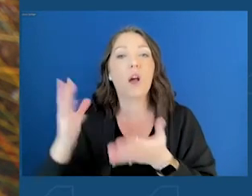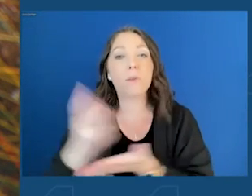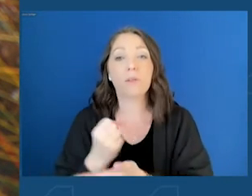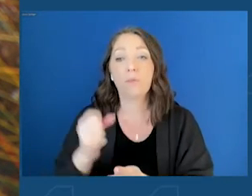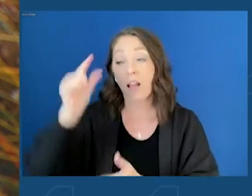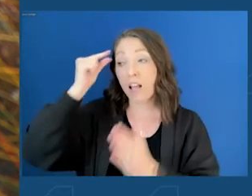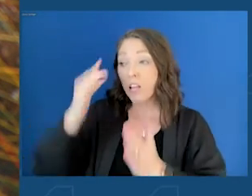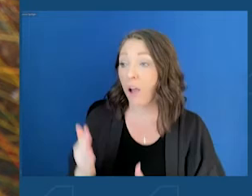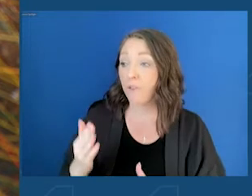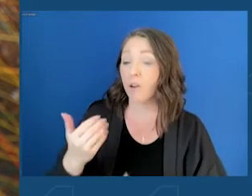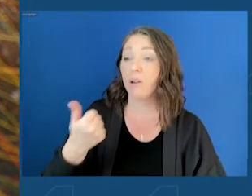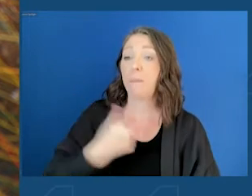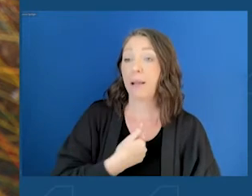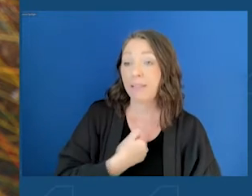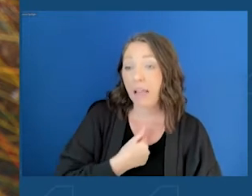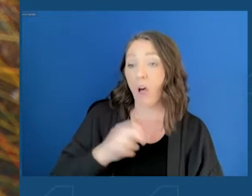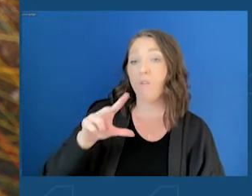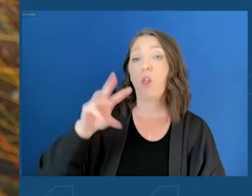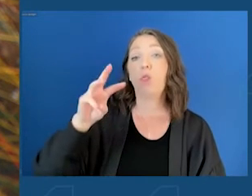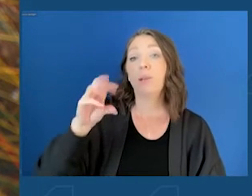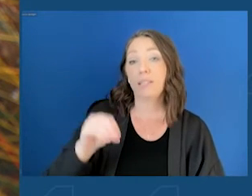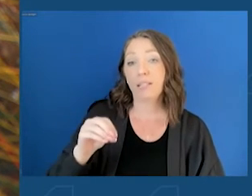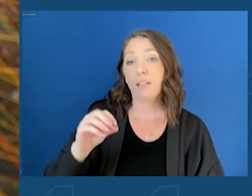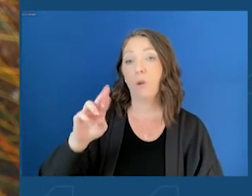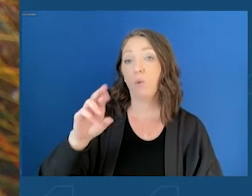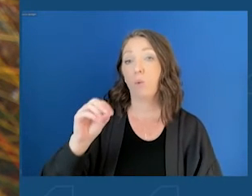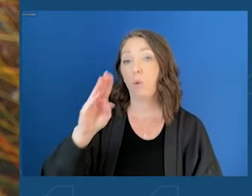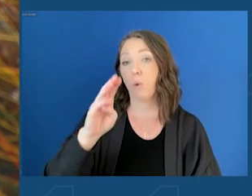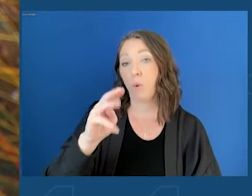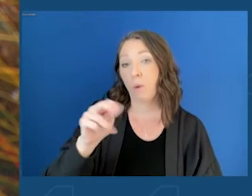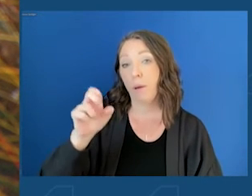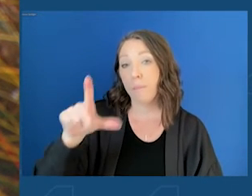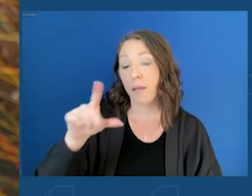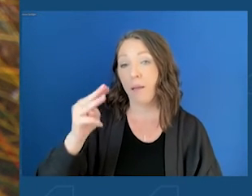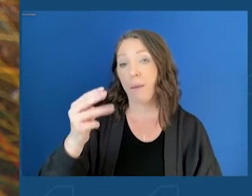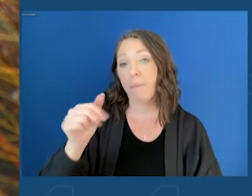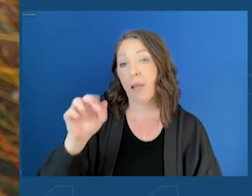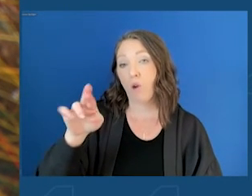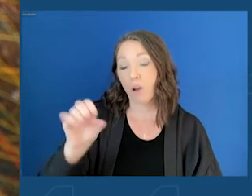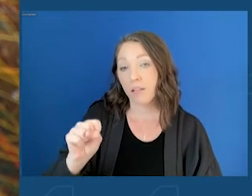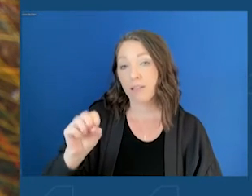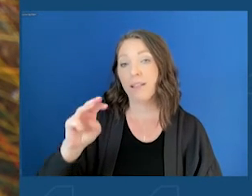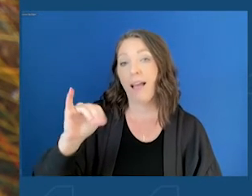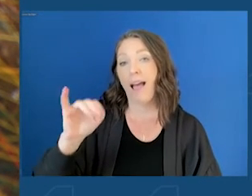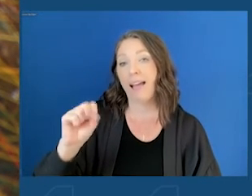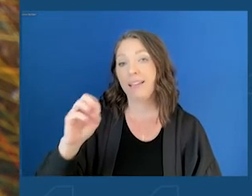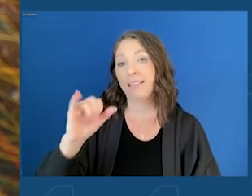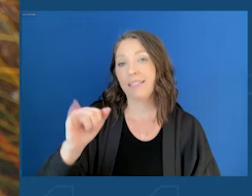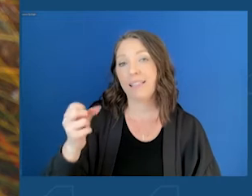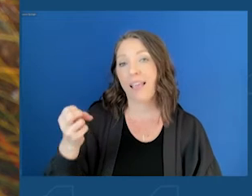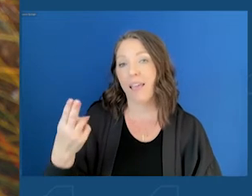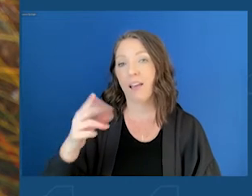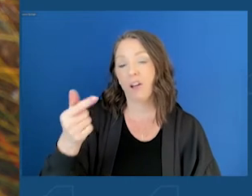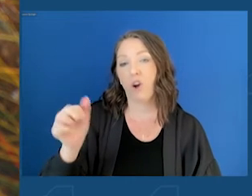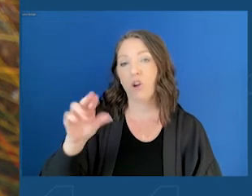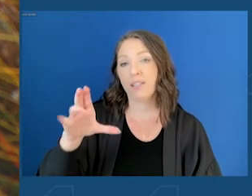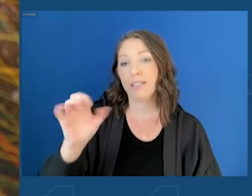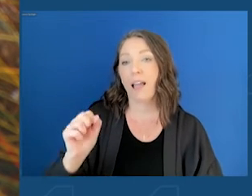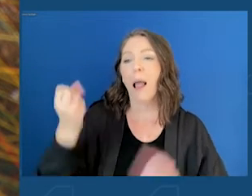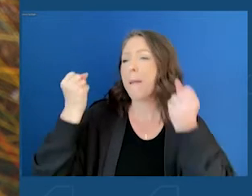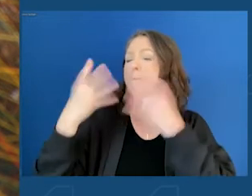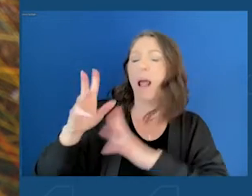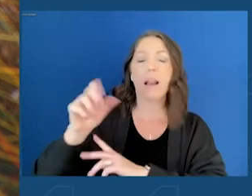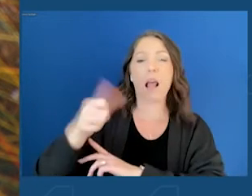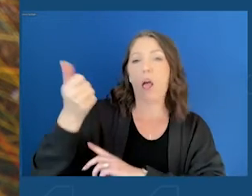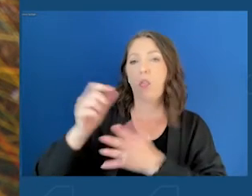myself, 360, Romel Barris, Michael Bonilla, Isaiah Garcia, and countless others who will be given a fresh start, we thank you for